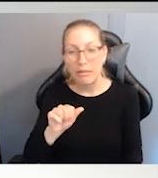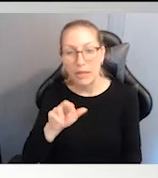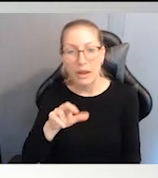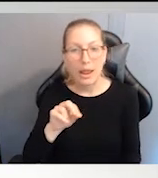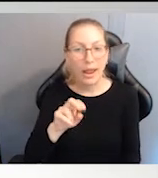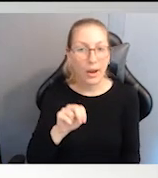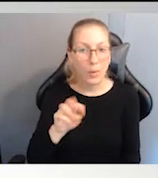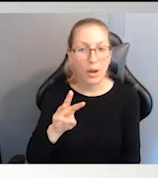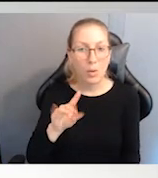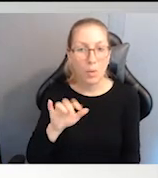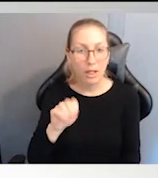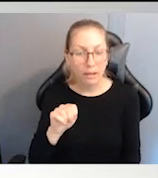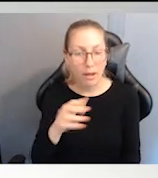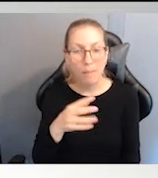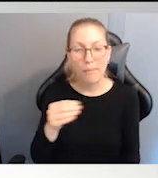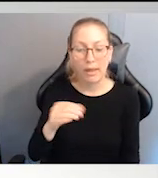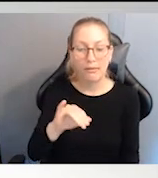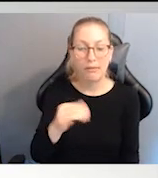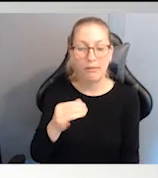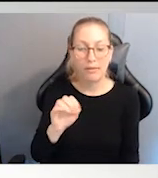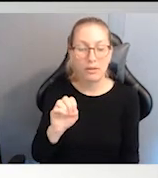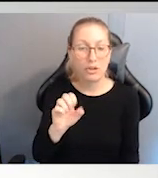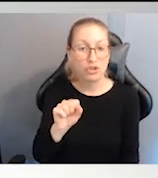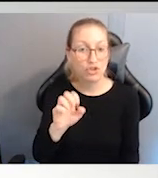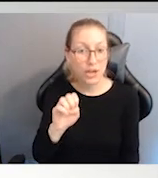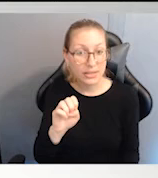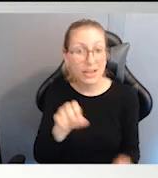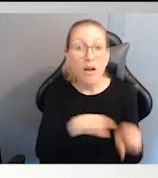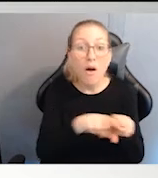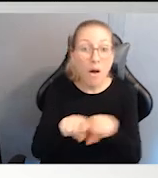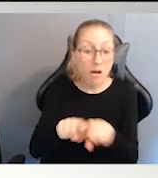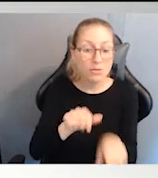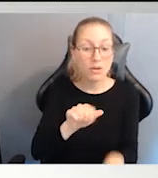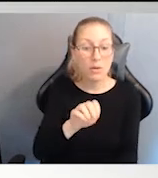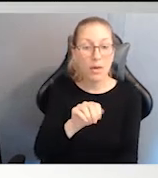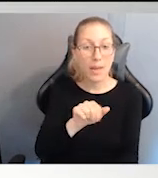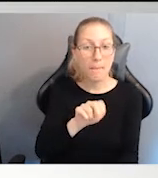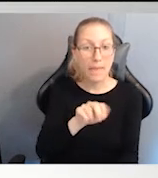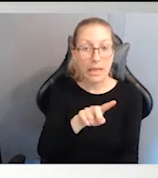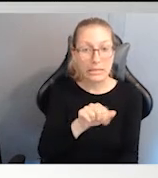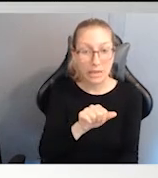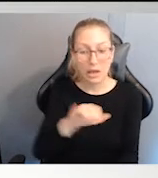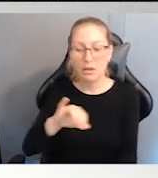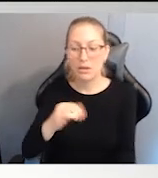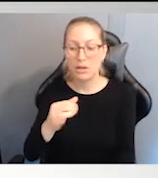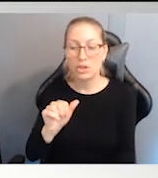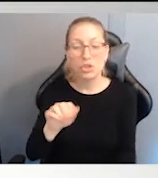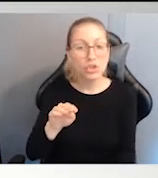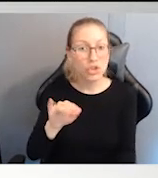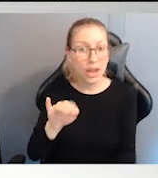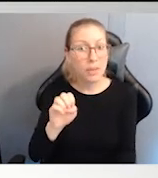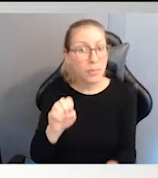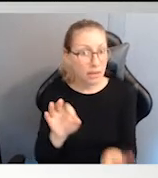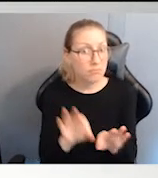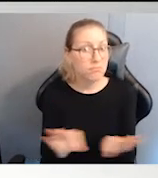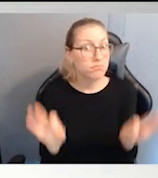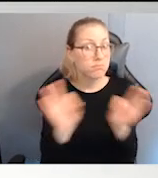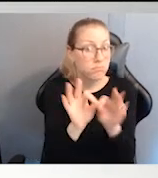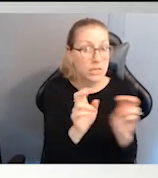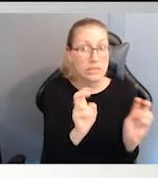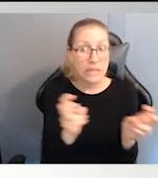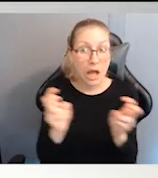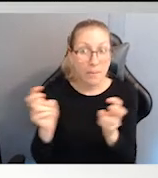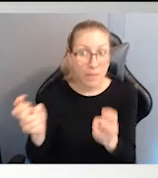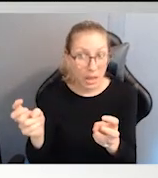have a topic. Also, Amanda and Jamie have a topic that is really important to them. So we're going to let them talk about